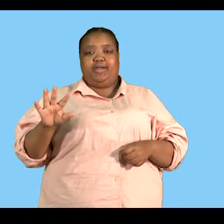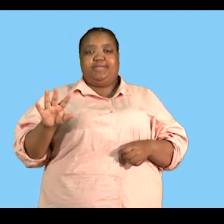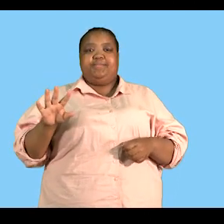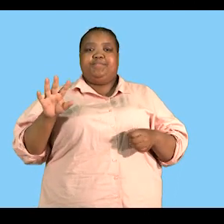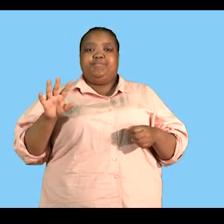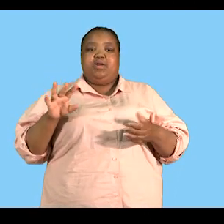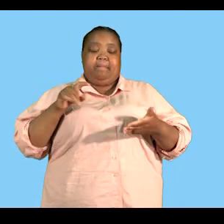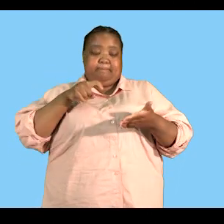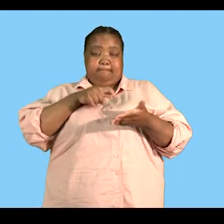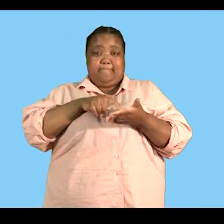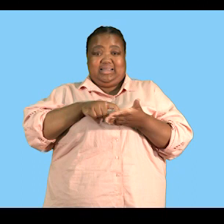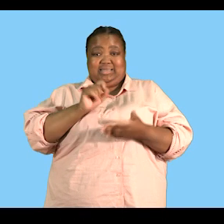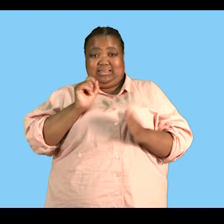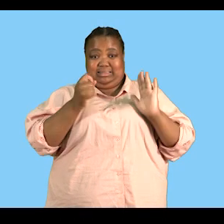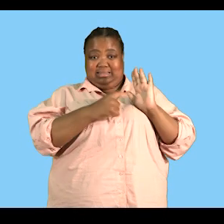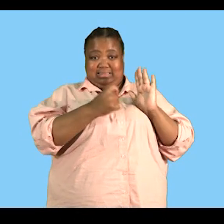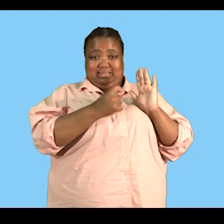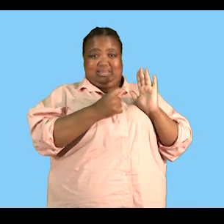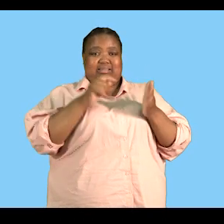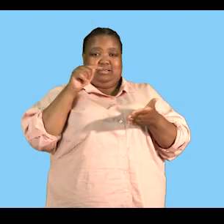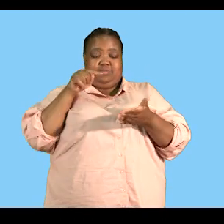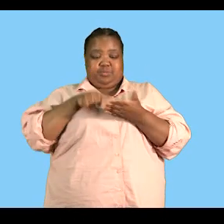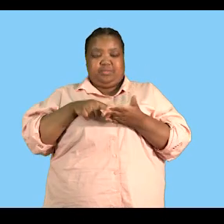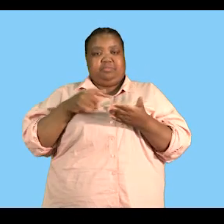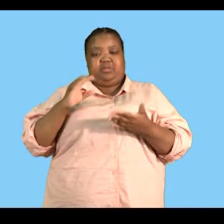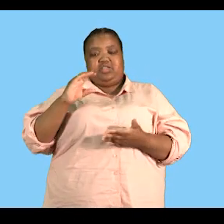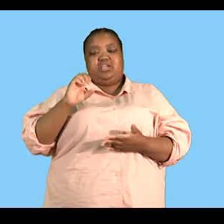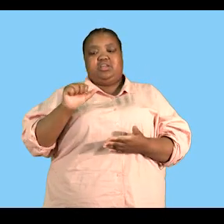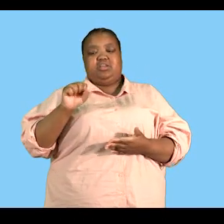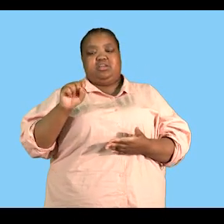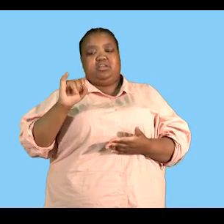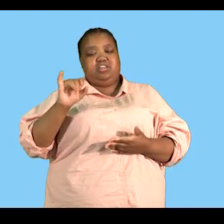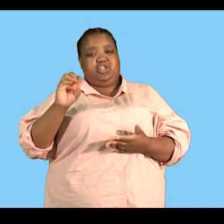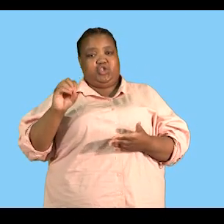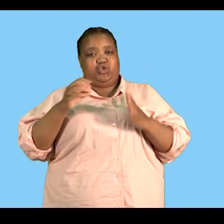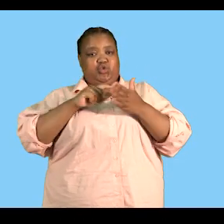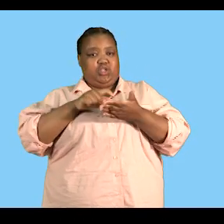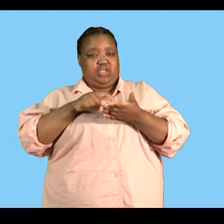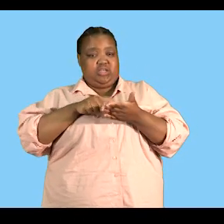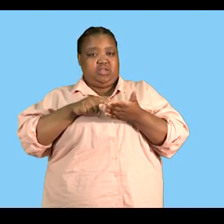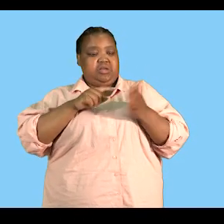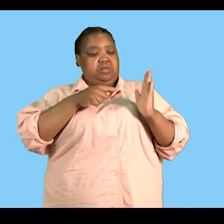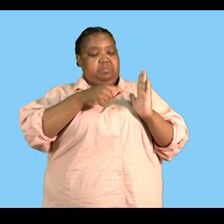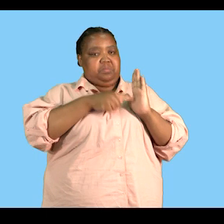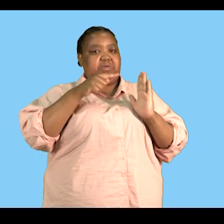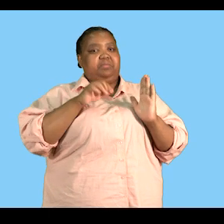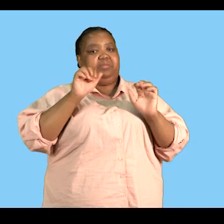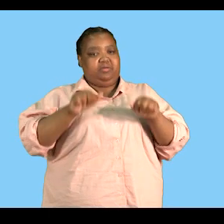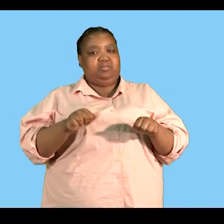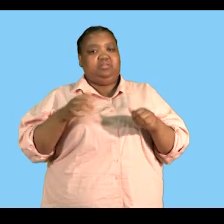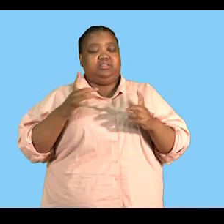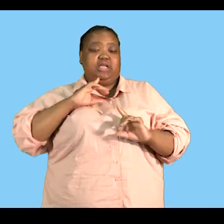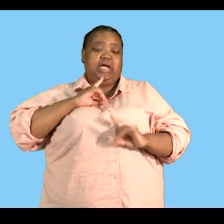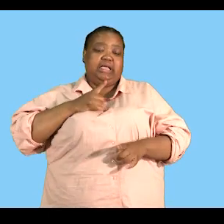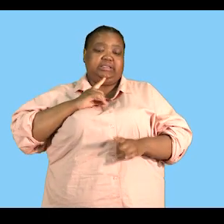1,125, and then I press that button, for example, the Casio's, and then it will give you an answer